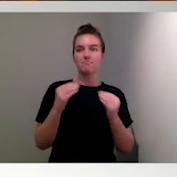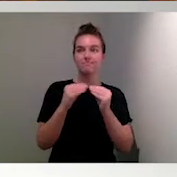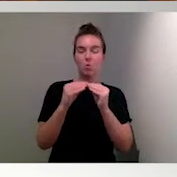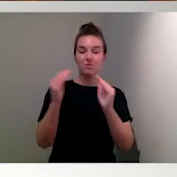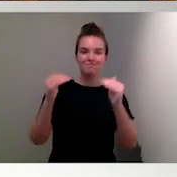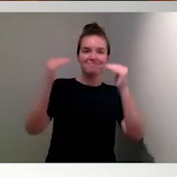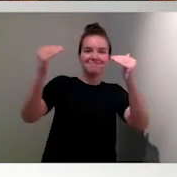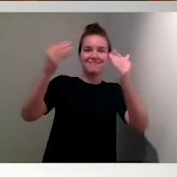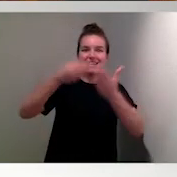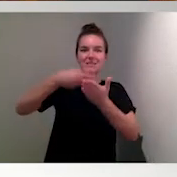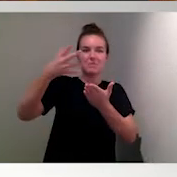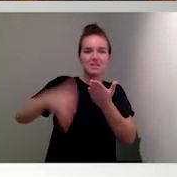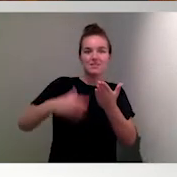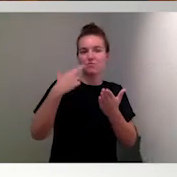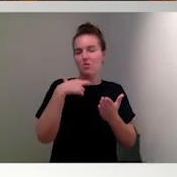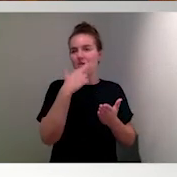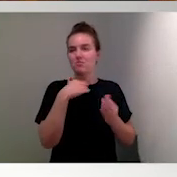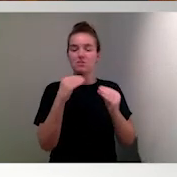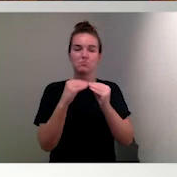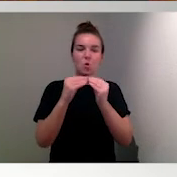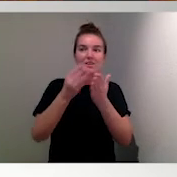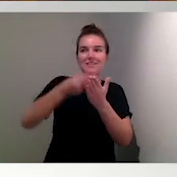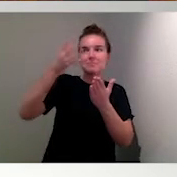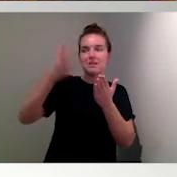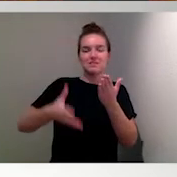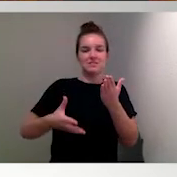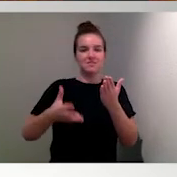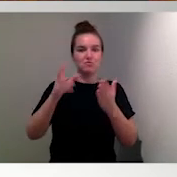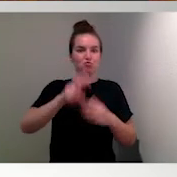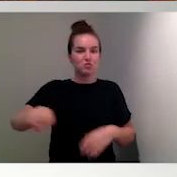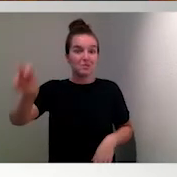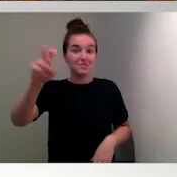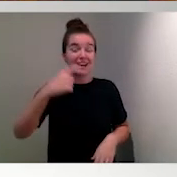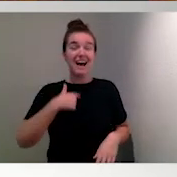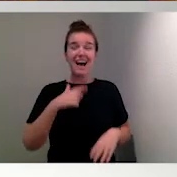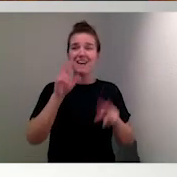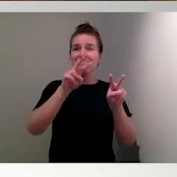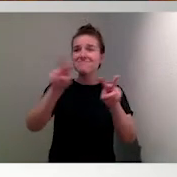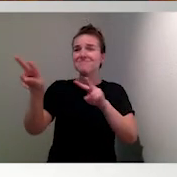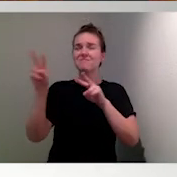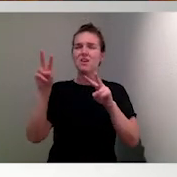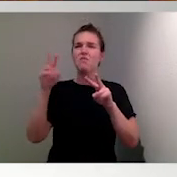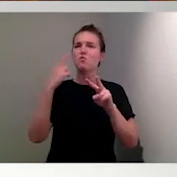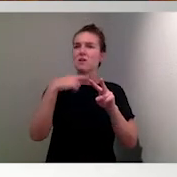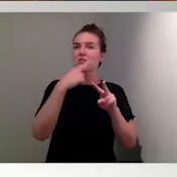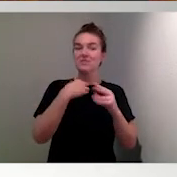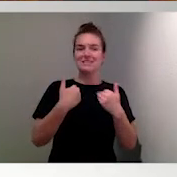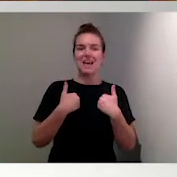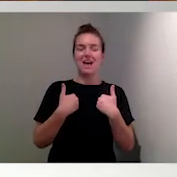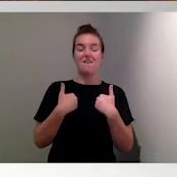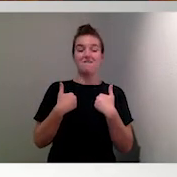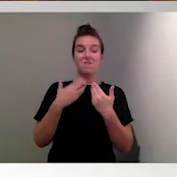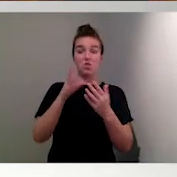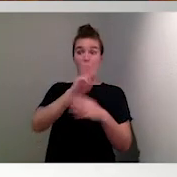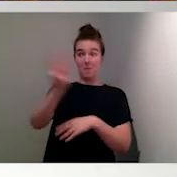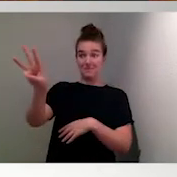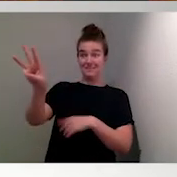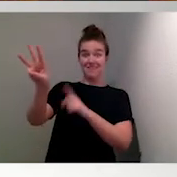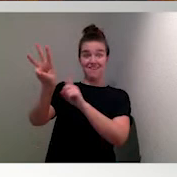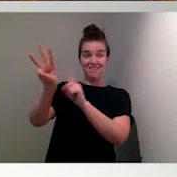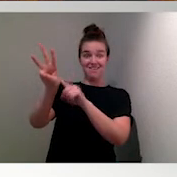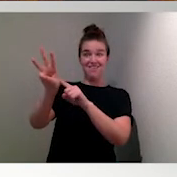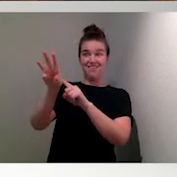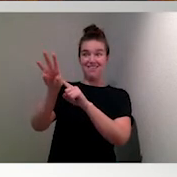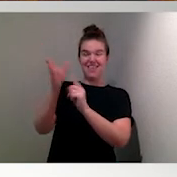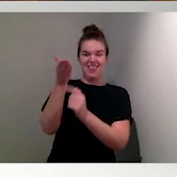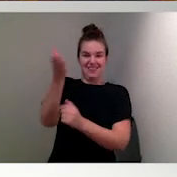I typically look for restaurants where they have a named chef on their website. There's a restaurant called Eulalie